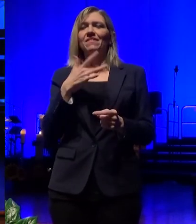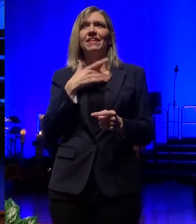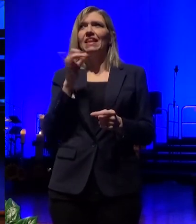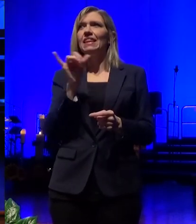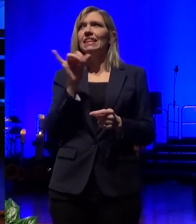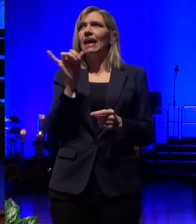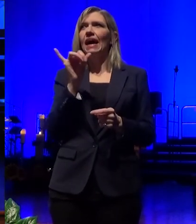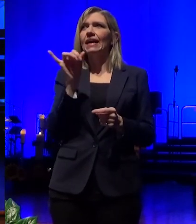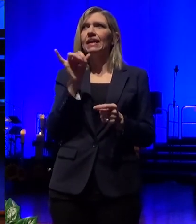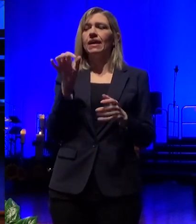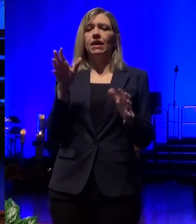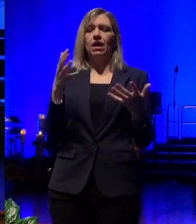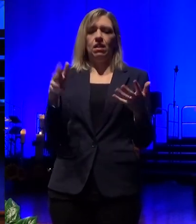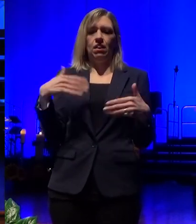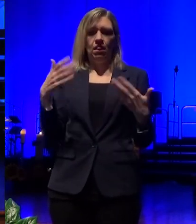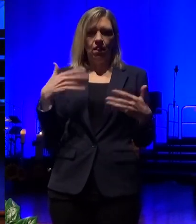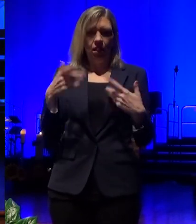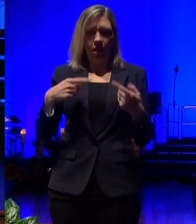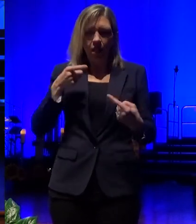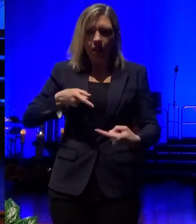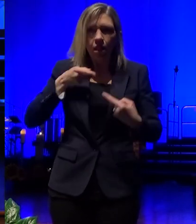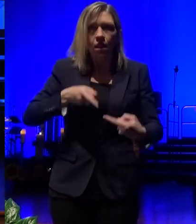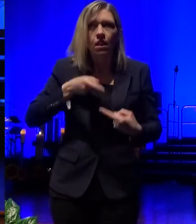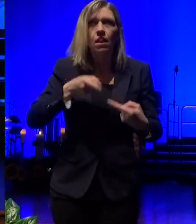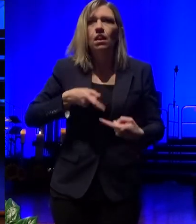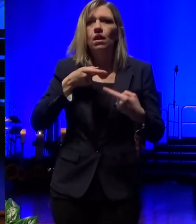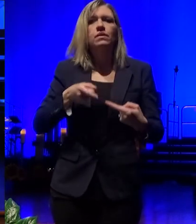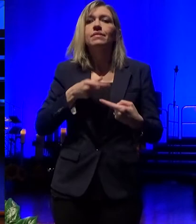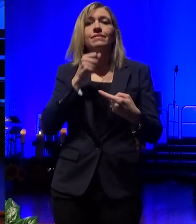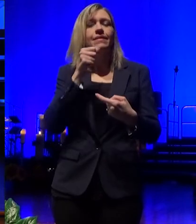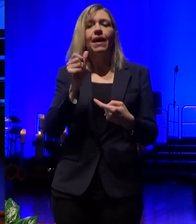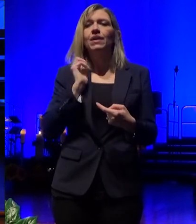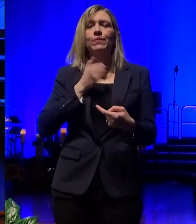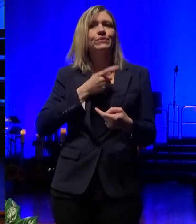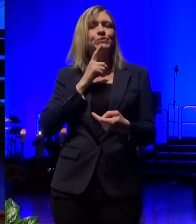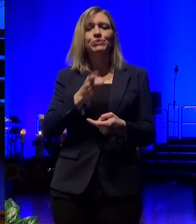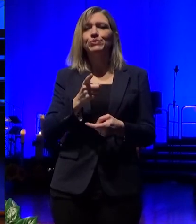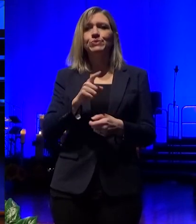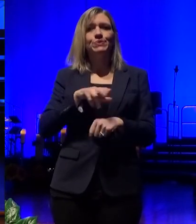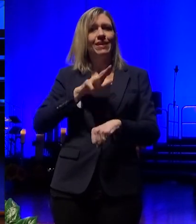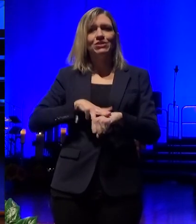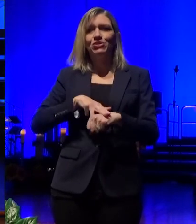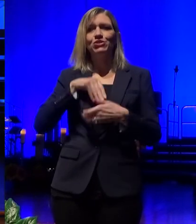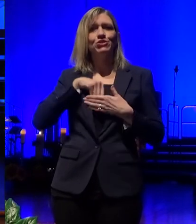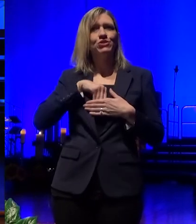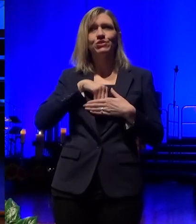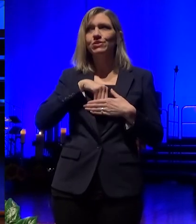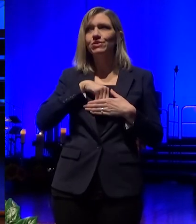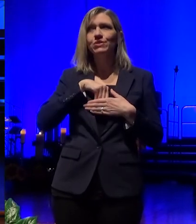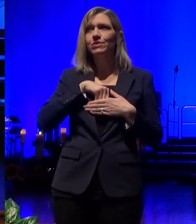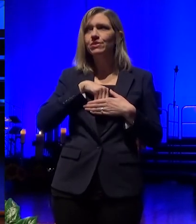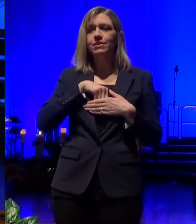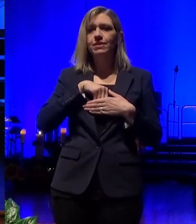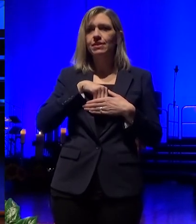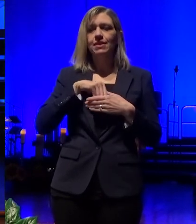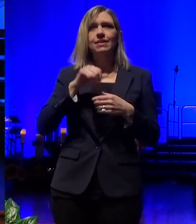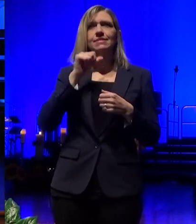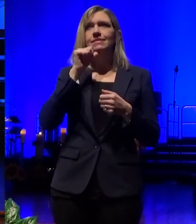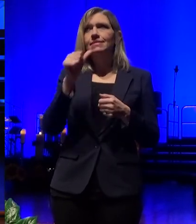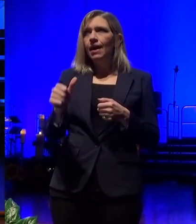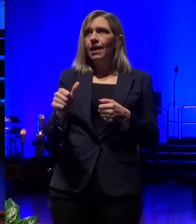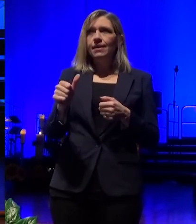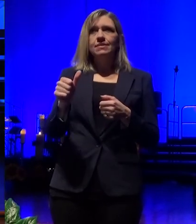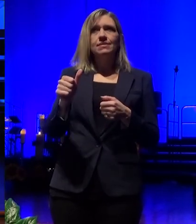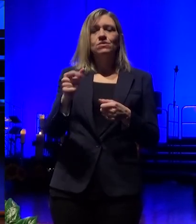walking in quicksand because it's not our true nature. And it's not making the